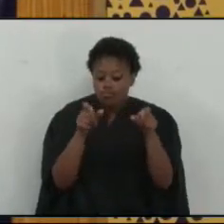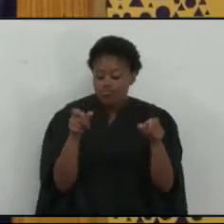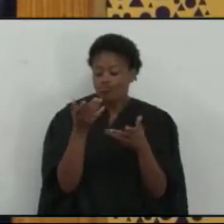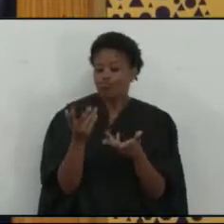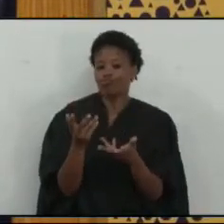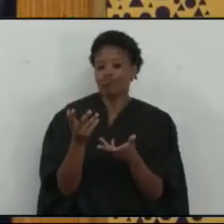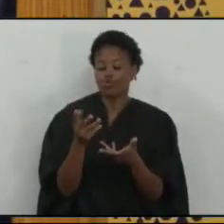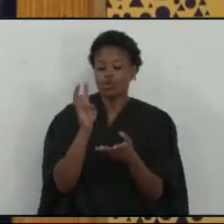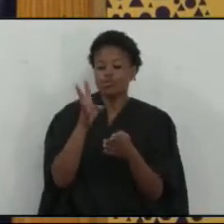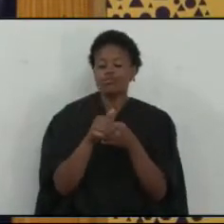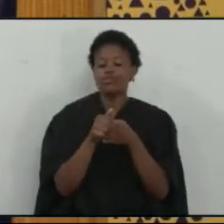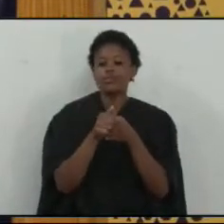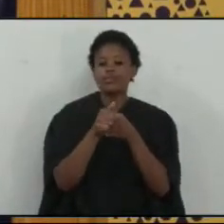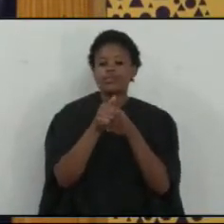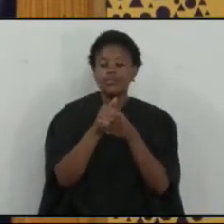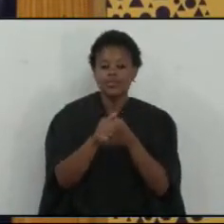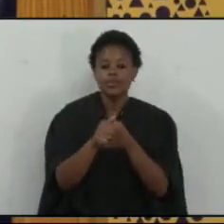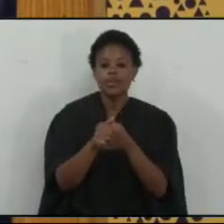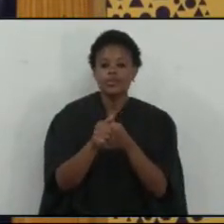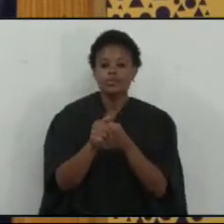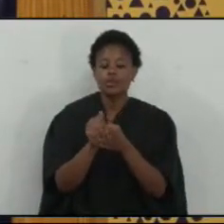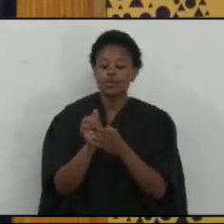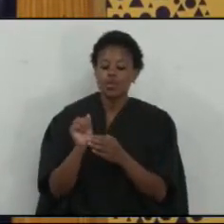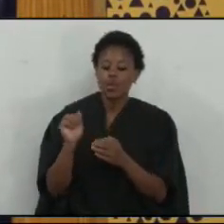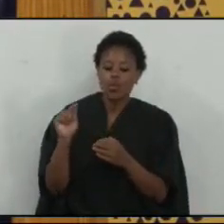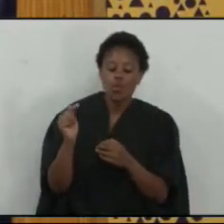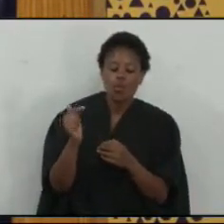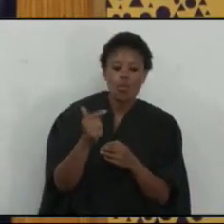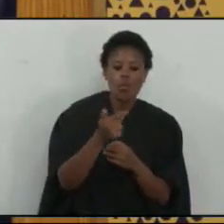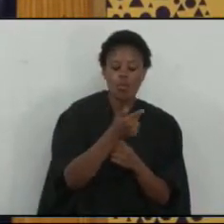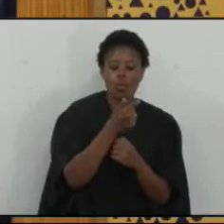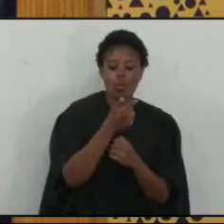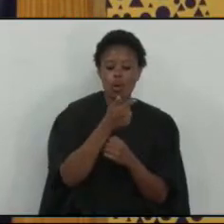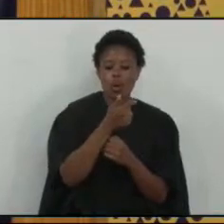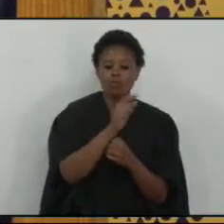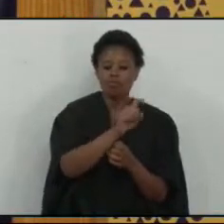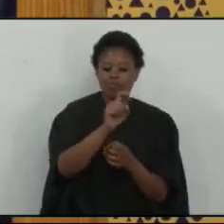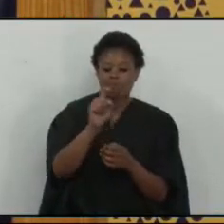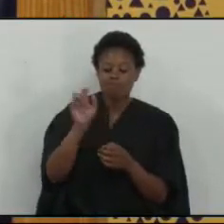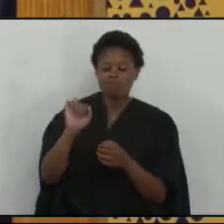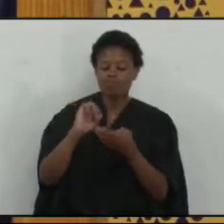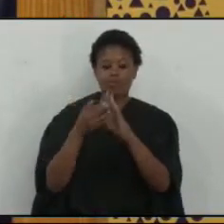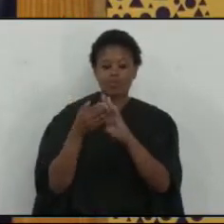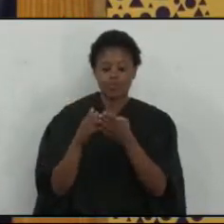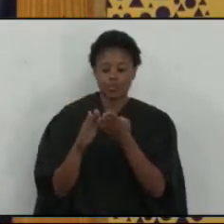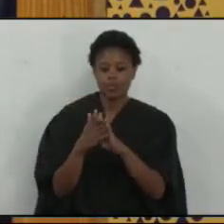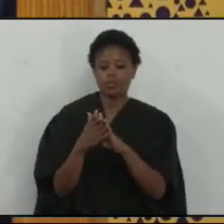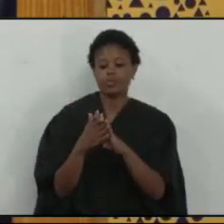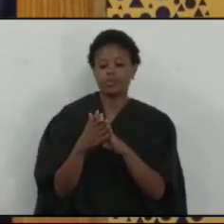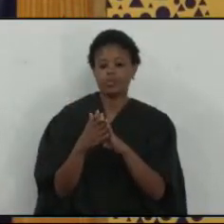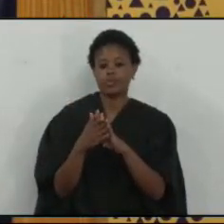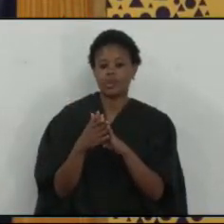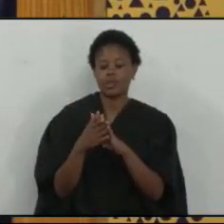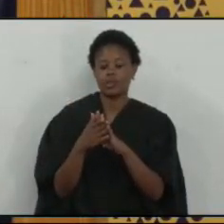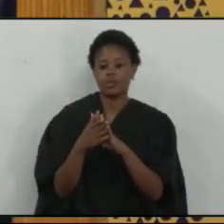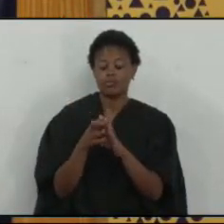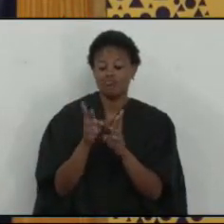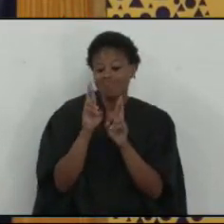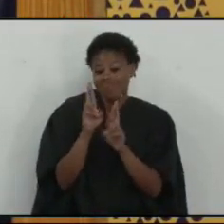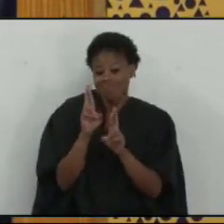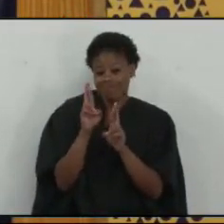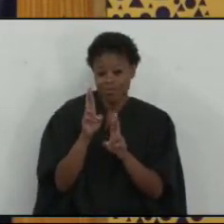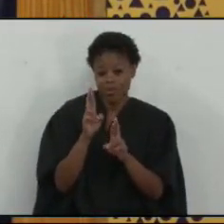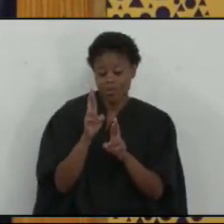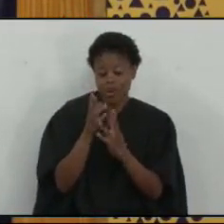and you will lead in all sectors of society, and even hopefully